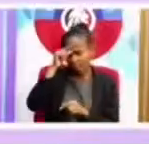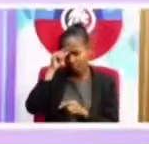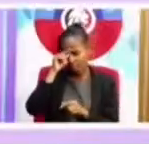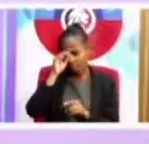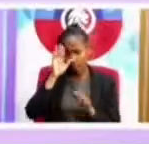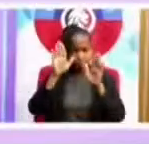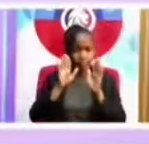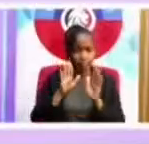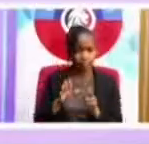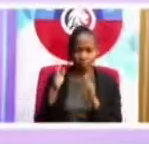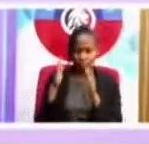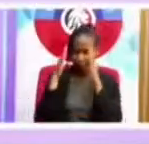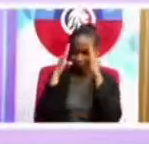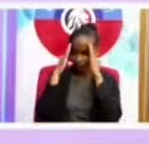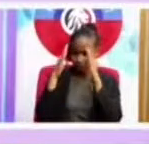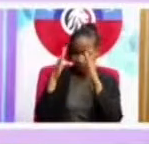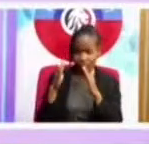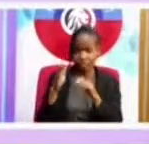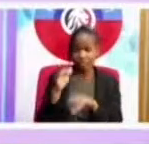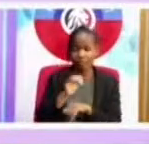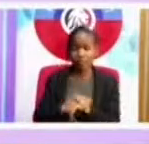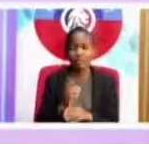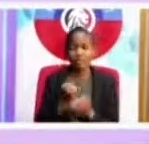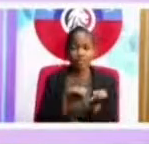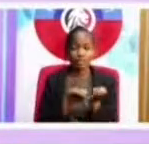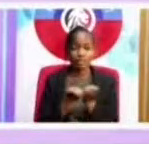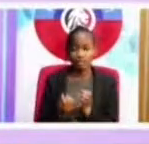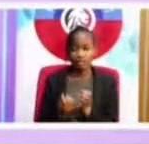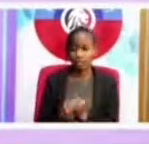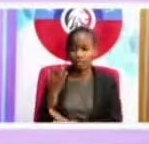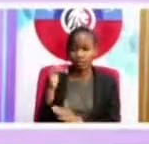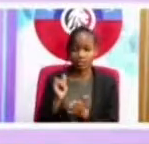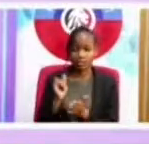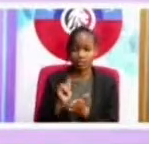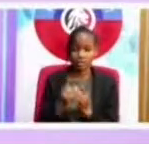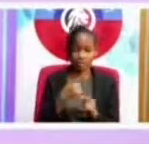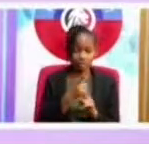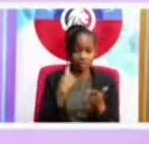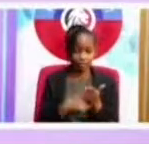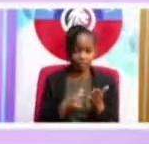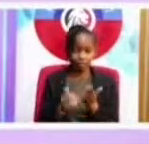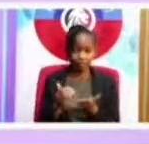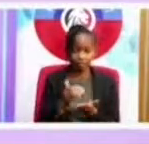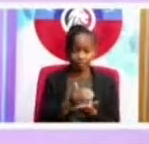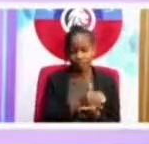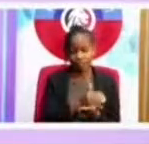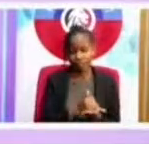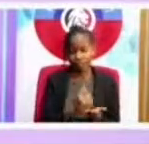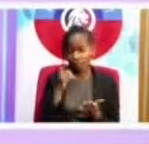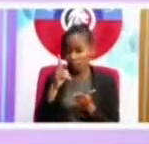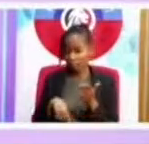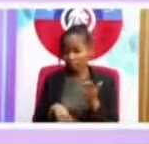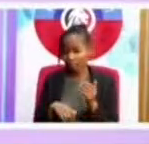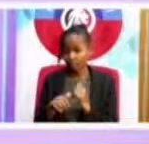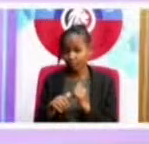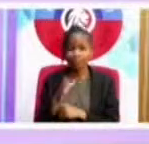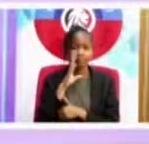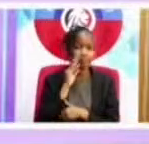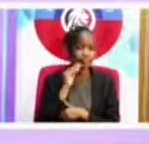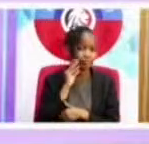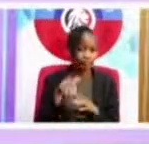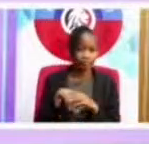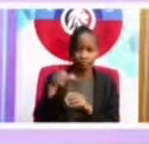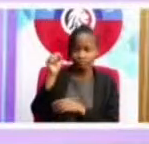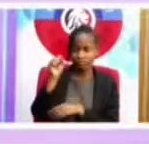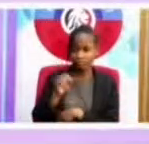growth, which comes from the taxes that are collected. So, Mr. Nathaniel, what's the experience in South Africa when it comes